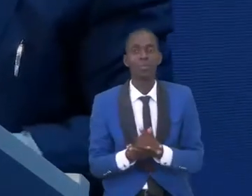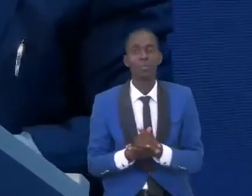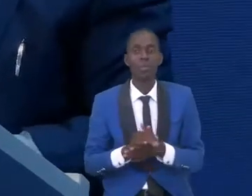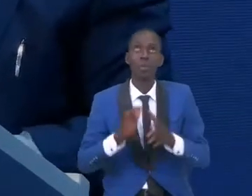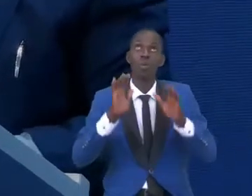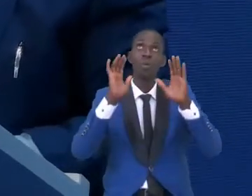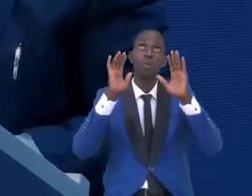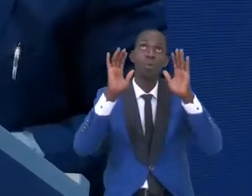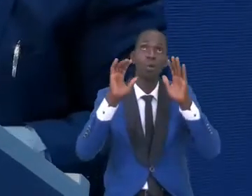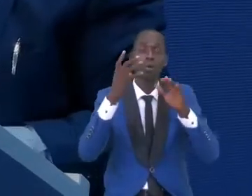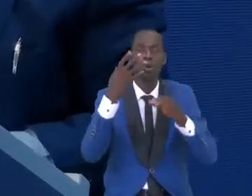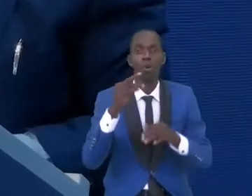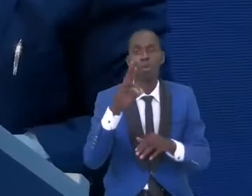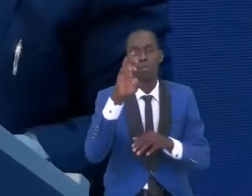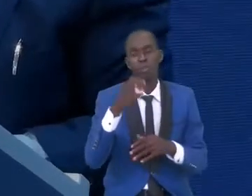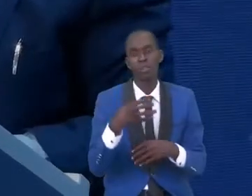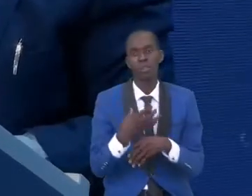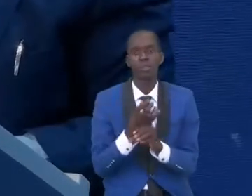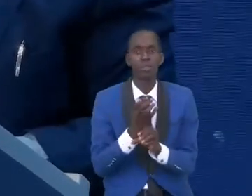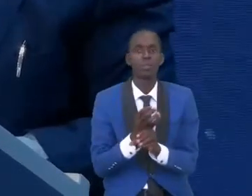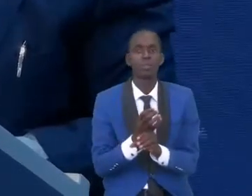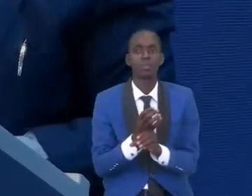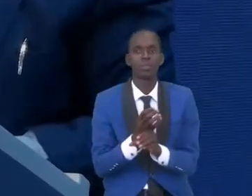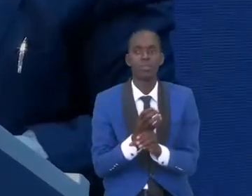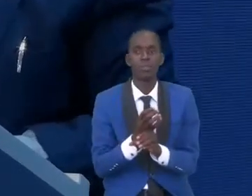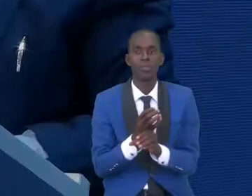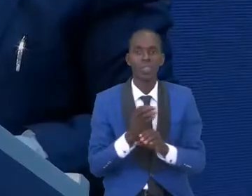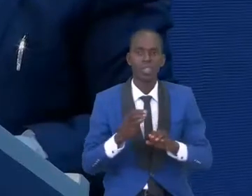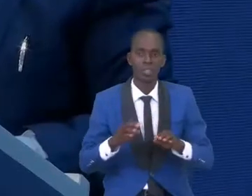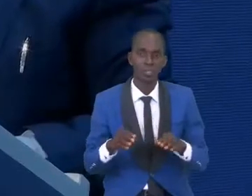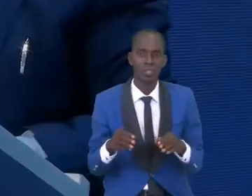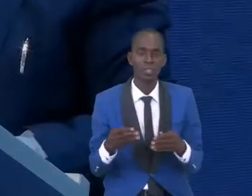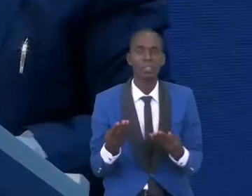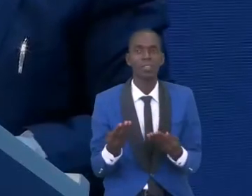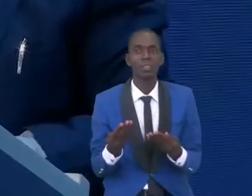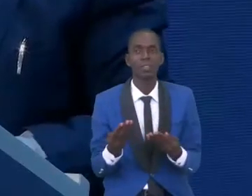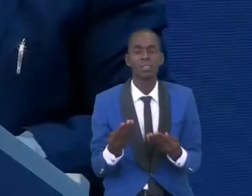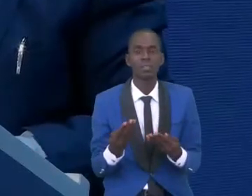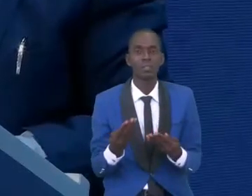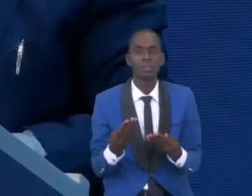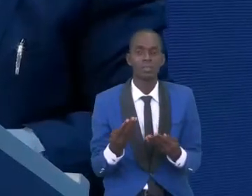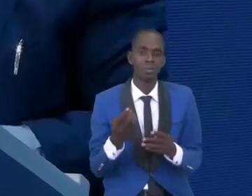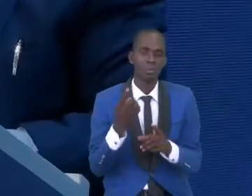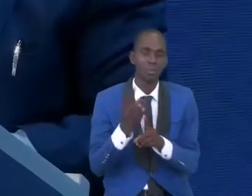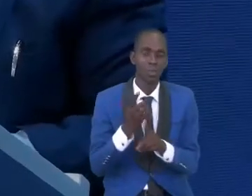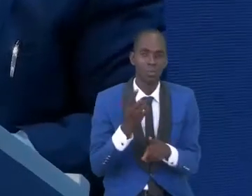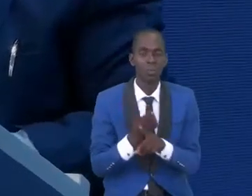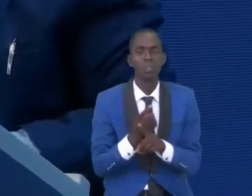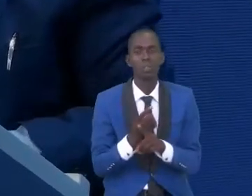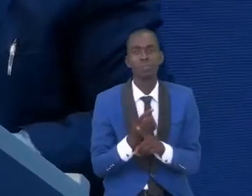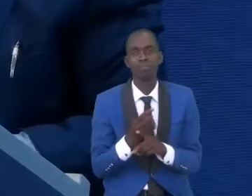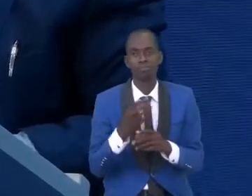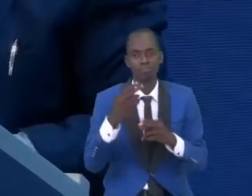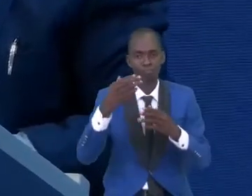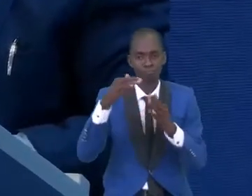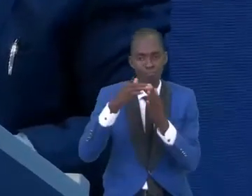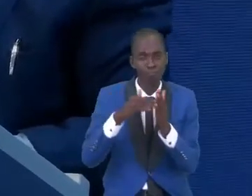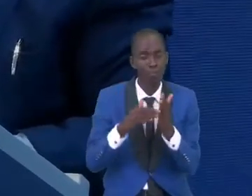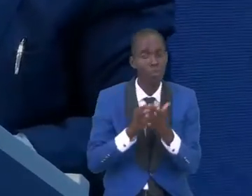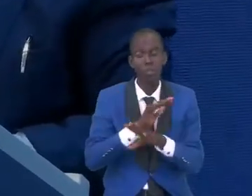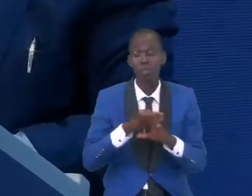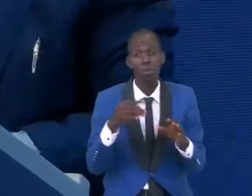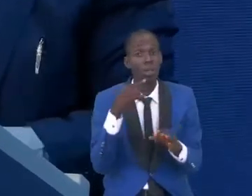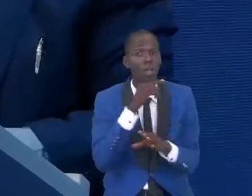wonders of recreation, give correct details. You don't tell lie anymore. You don't